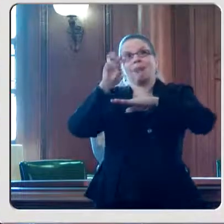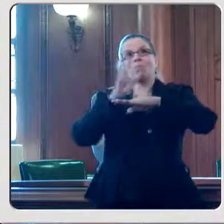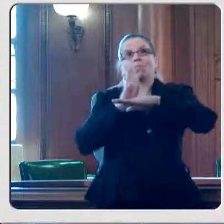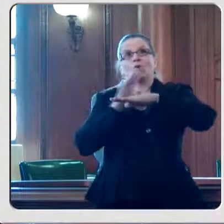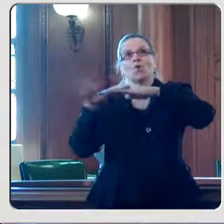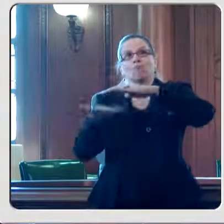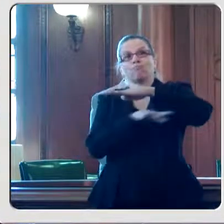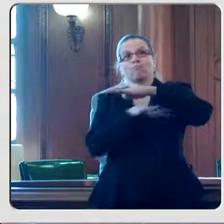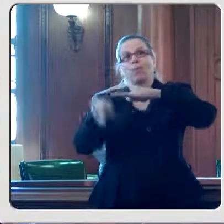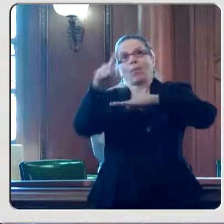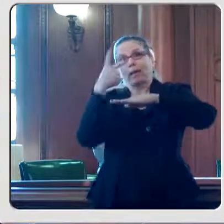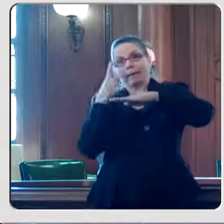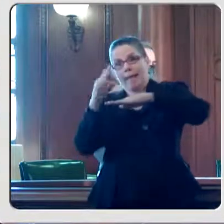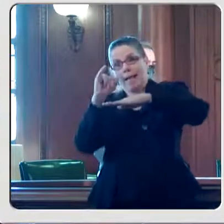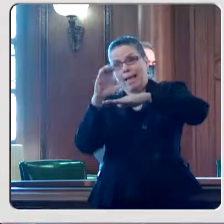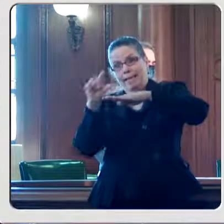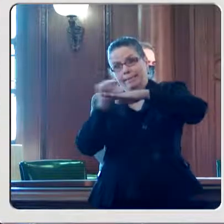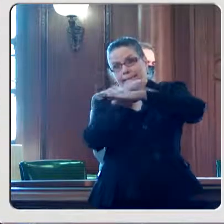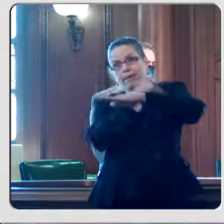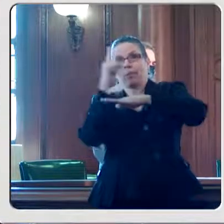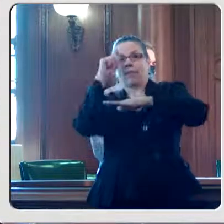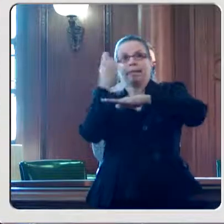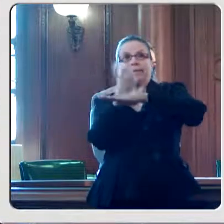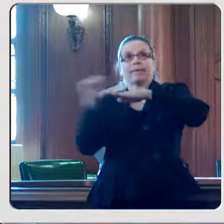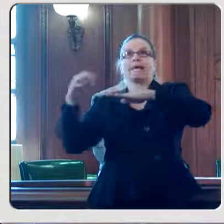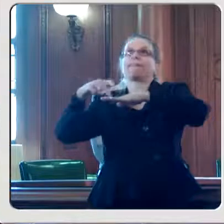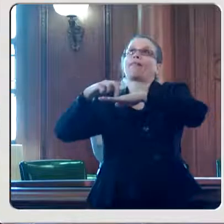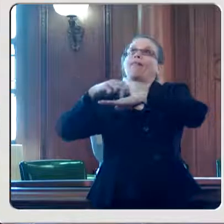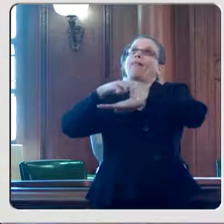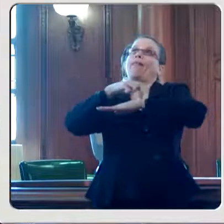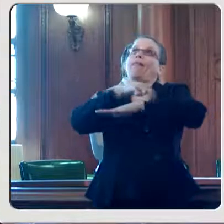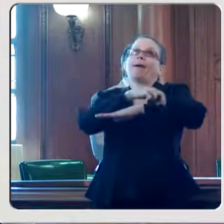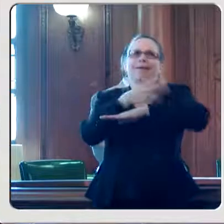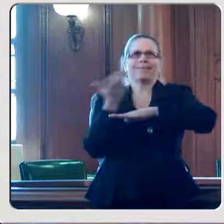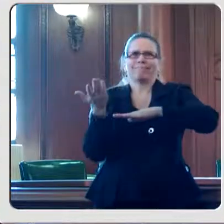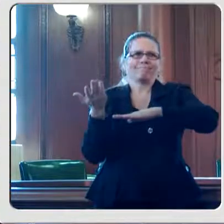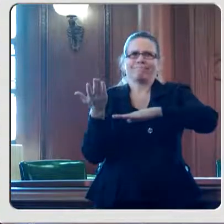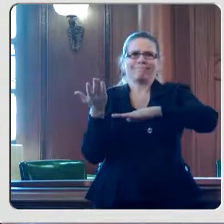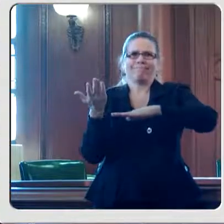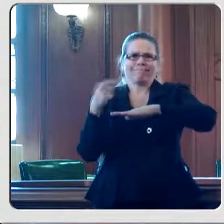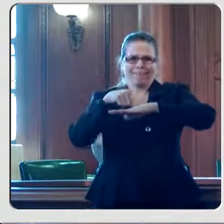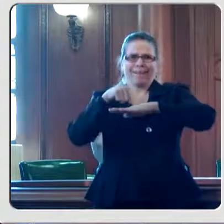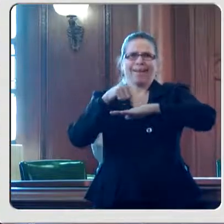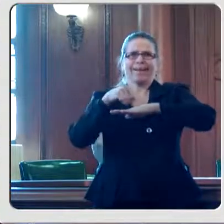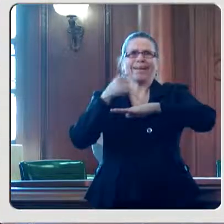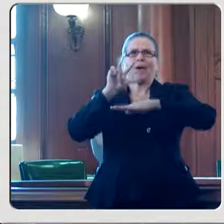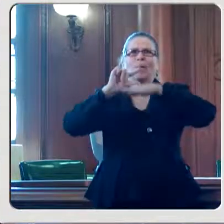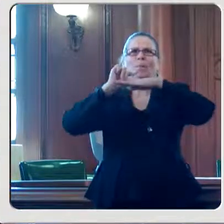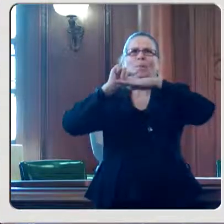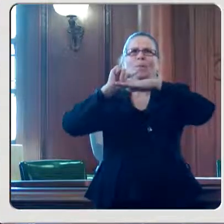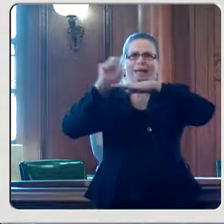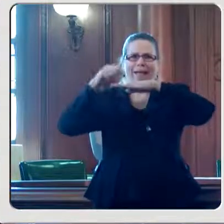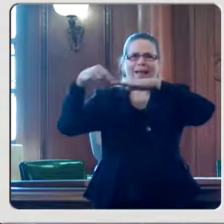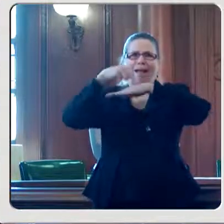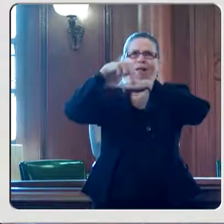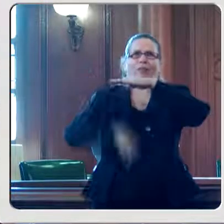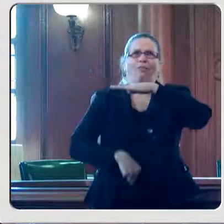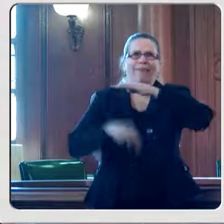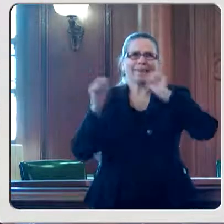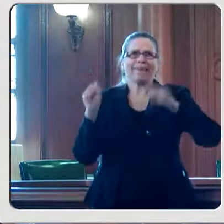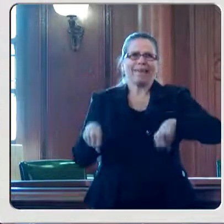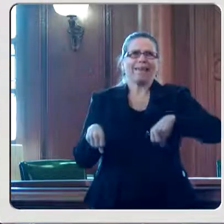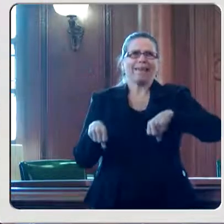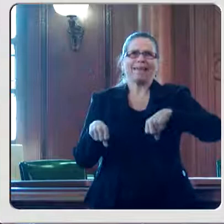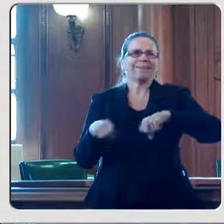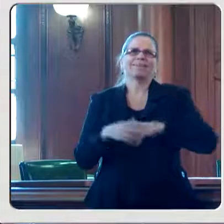is safe. It is not. If you get out there, you will possibly break through and fall in. Also, be careful if you're walking around